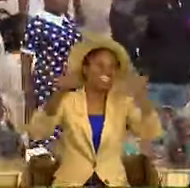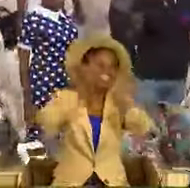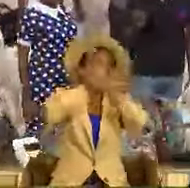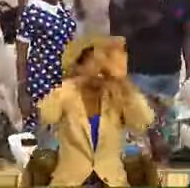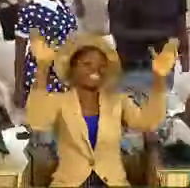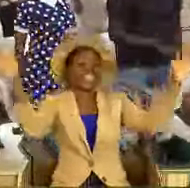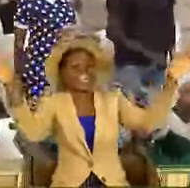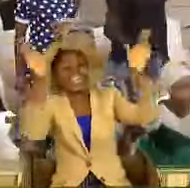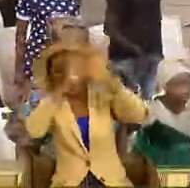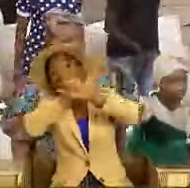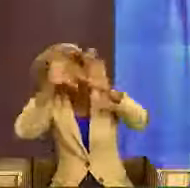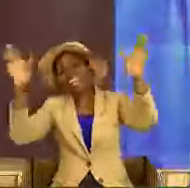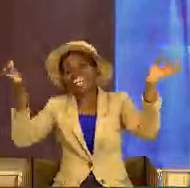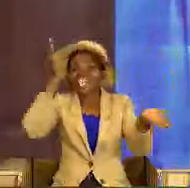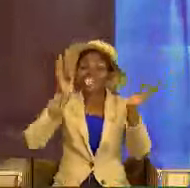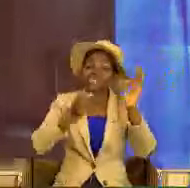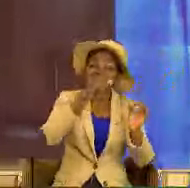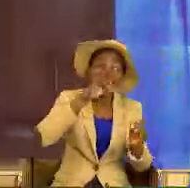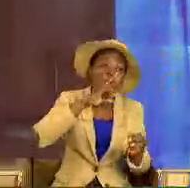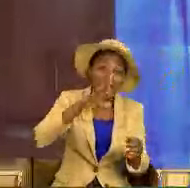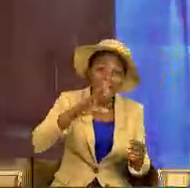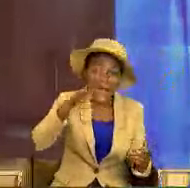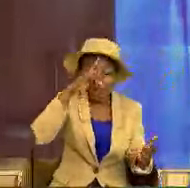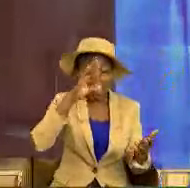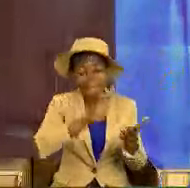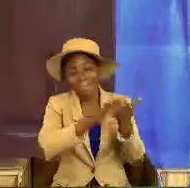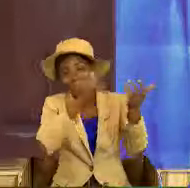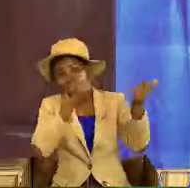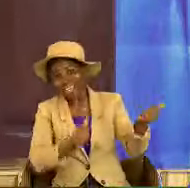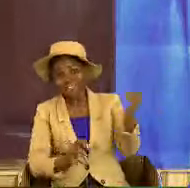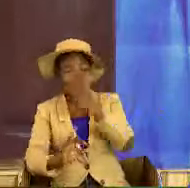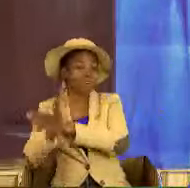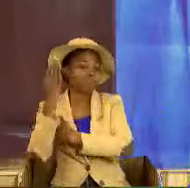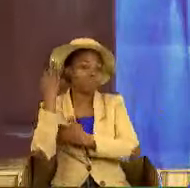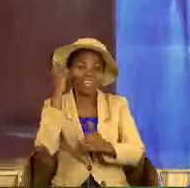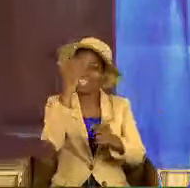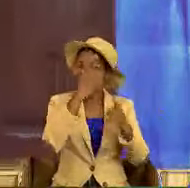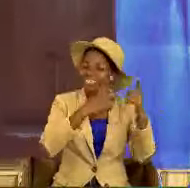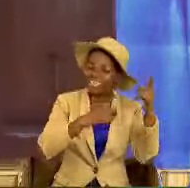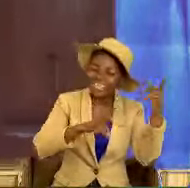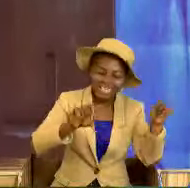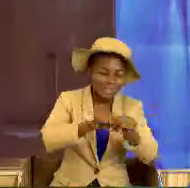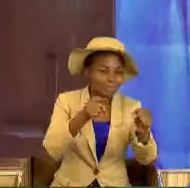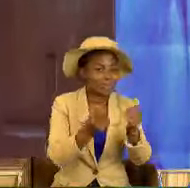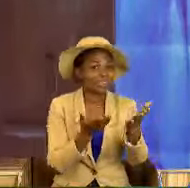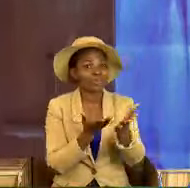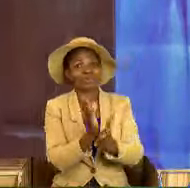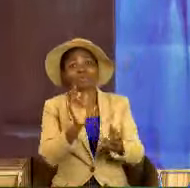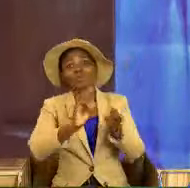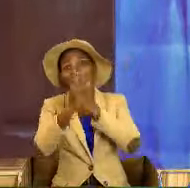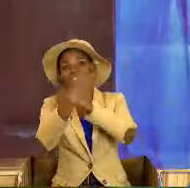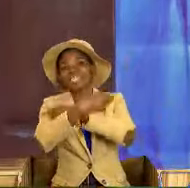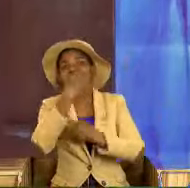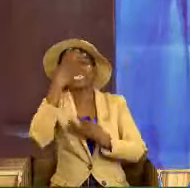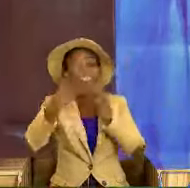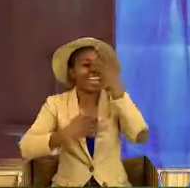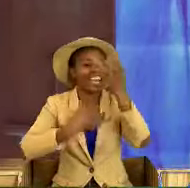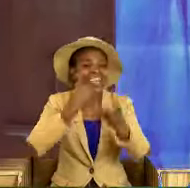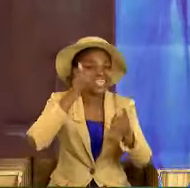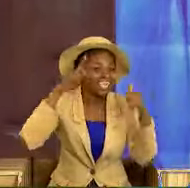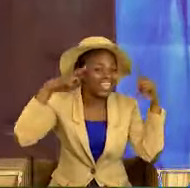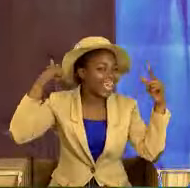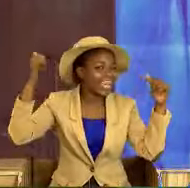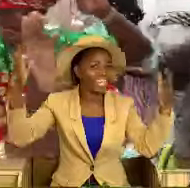Hallelujah if you are believing God for a great breakthrough today shout the loudest